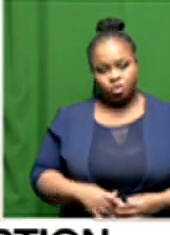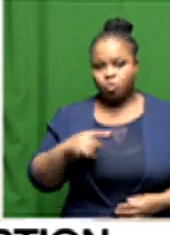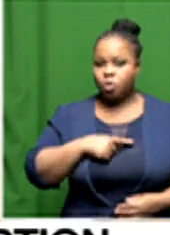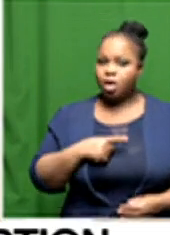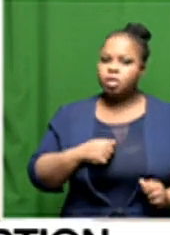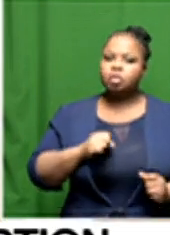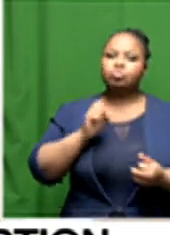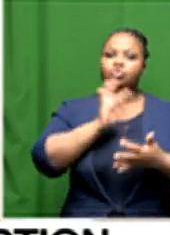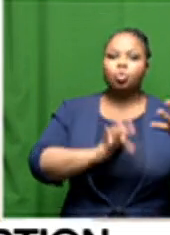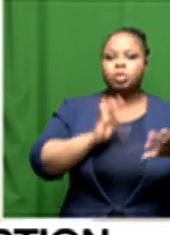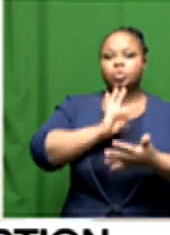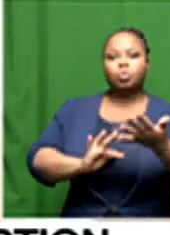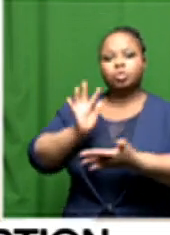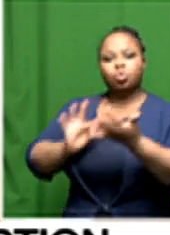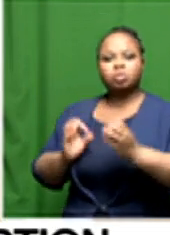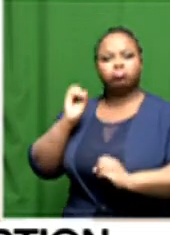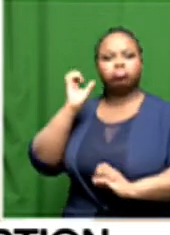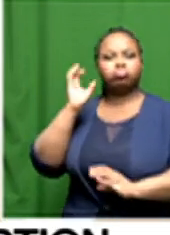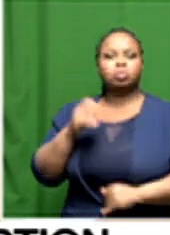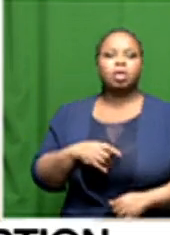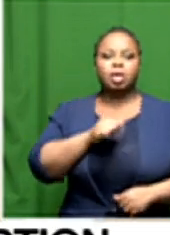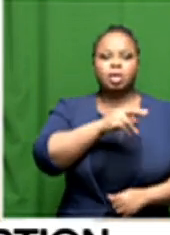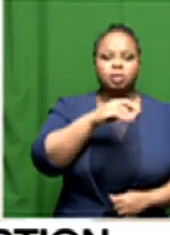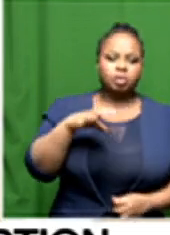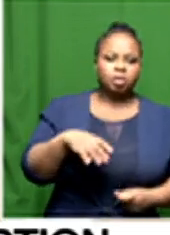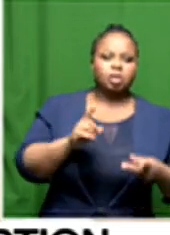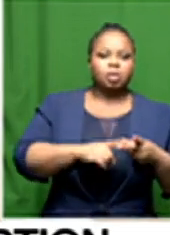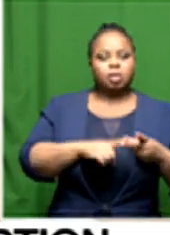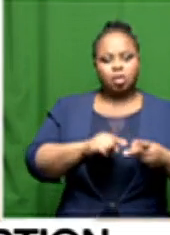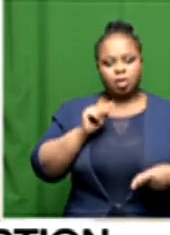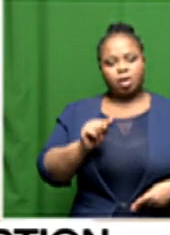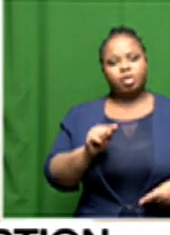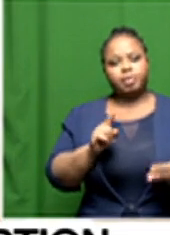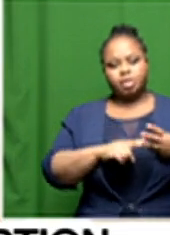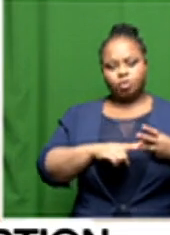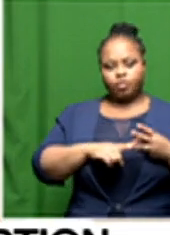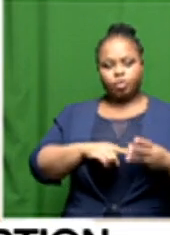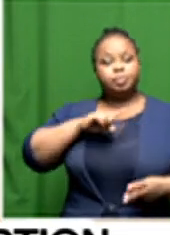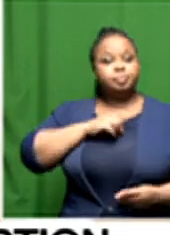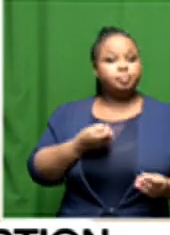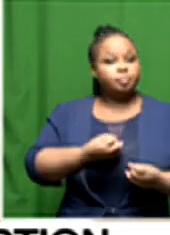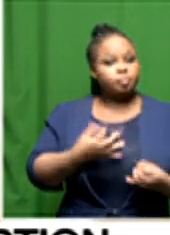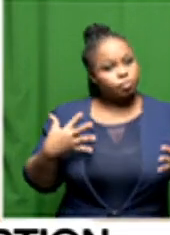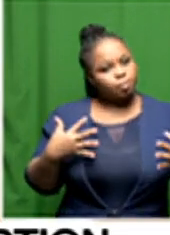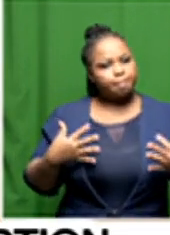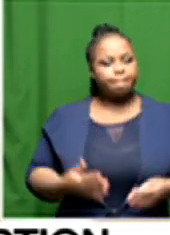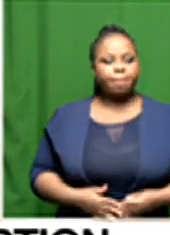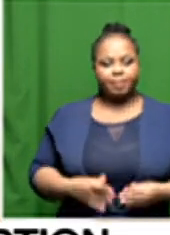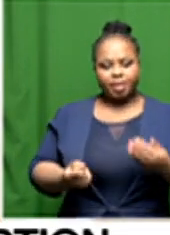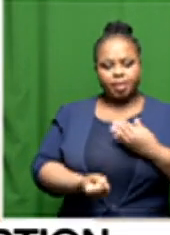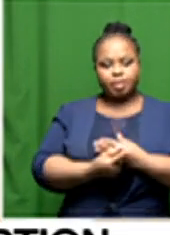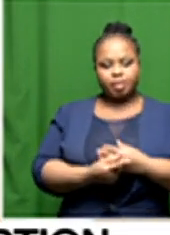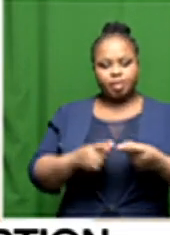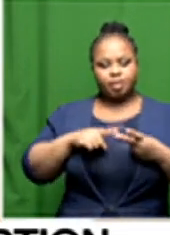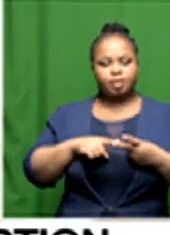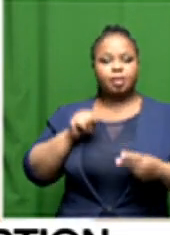of these stories that we talk about the ANC, actually, so many of them occurred in other